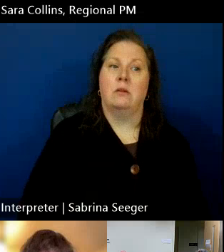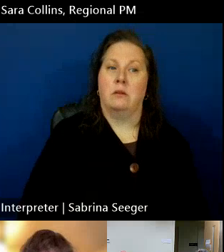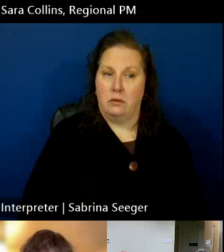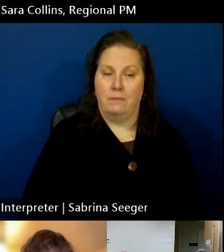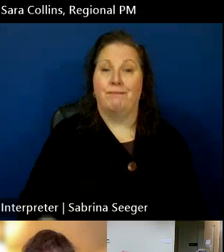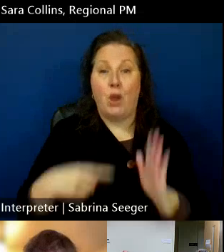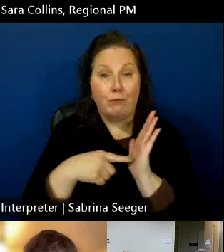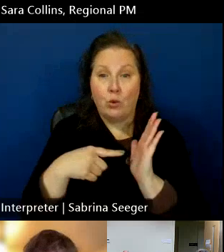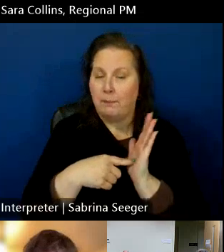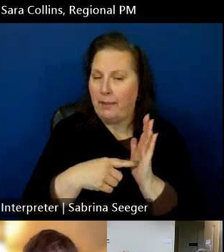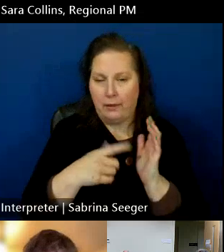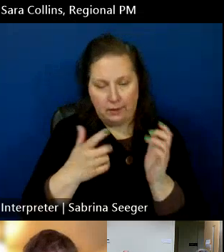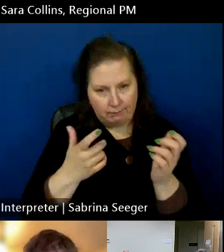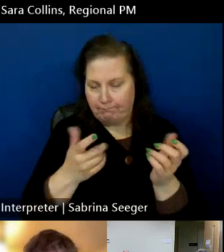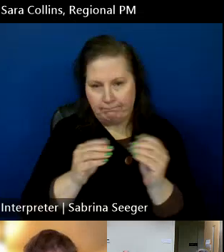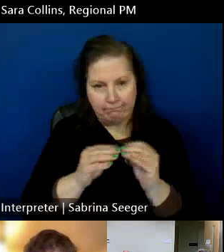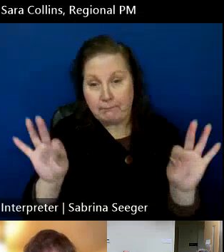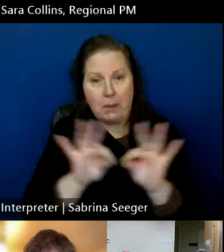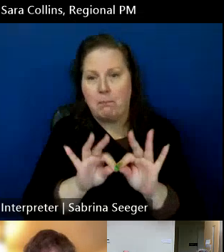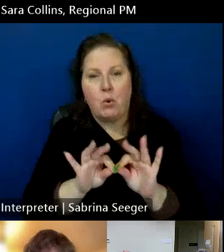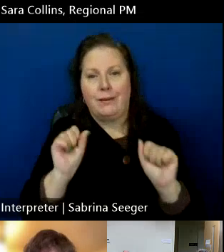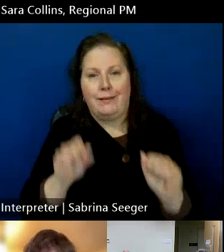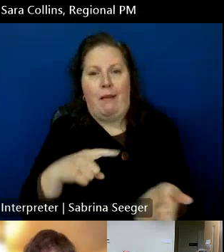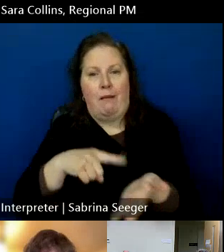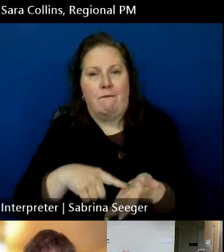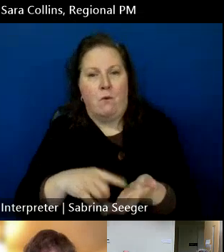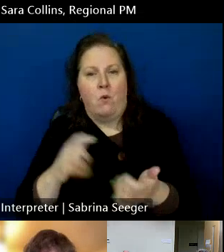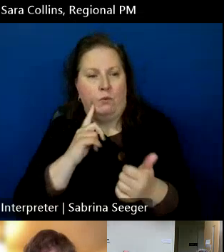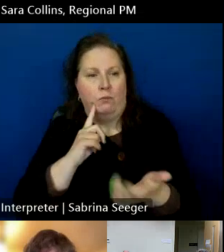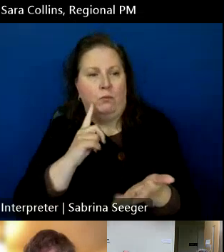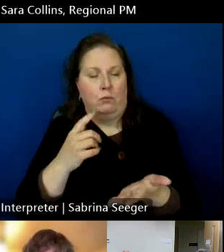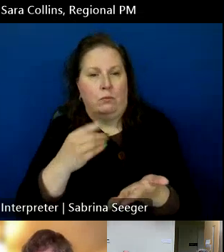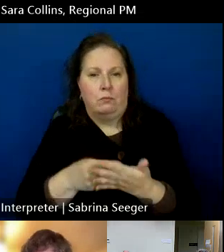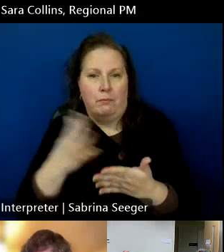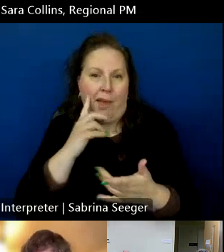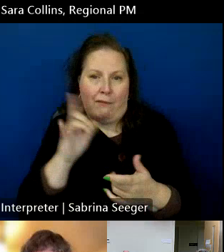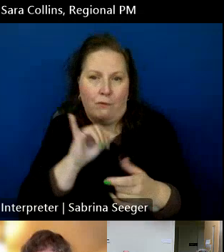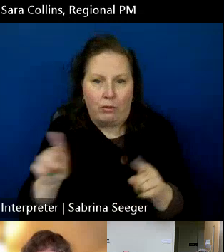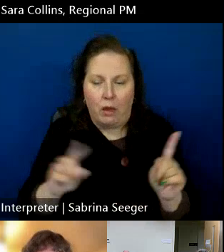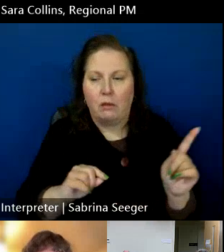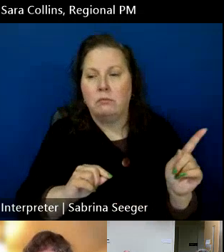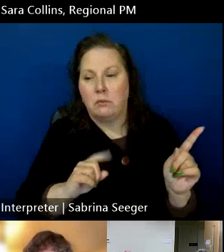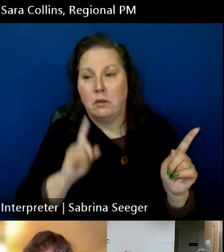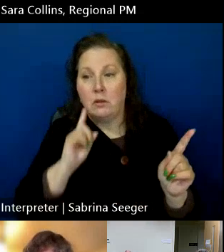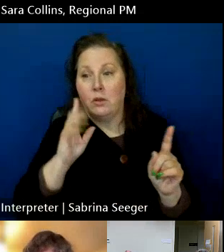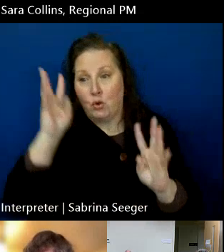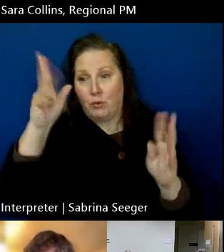Affordability is obviously critical, and during the creation of this plan, it